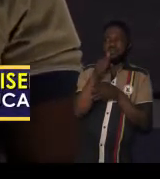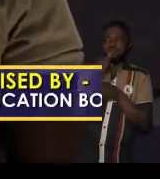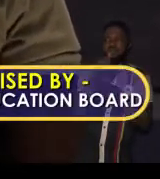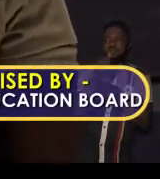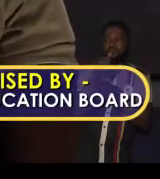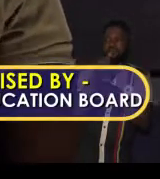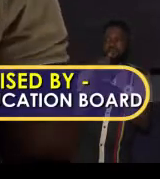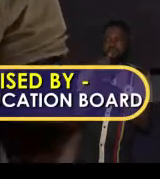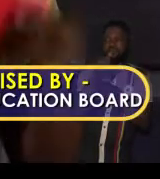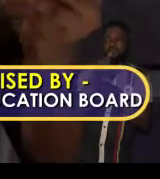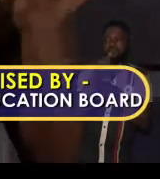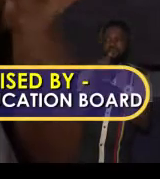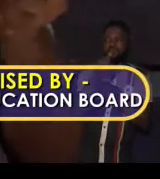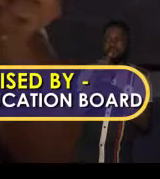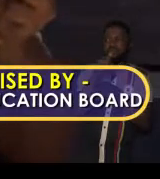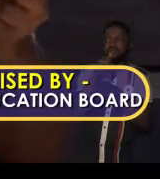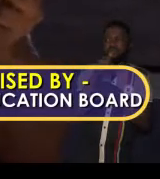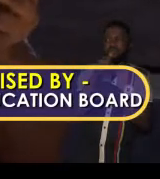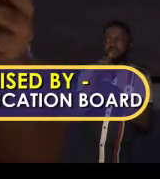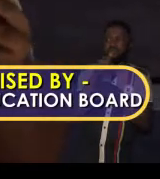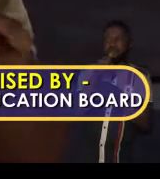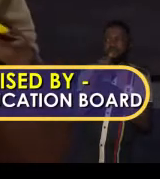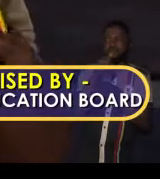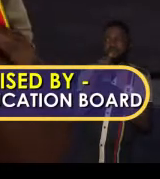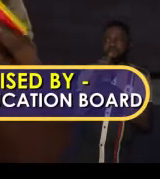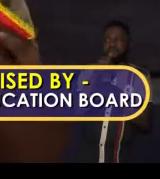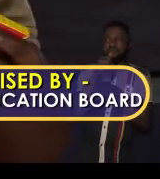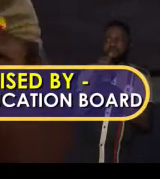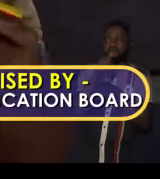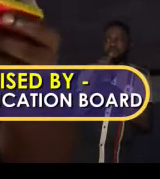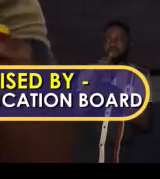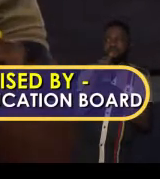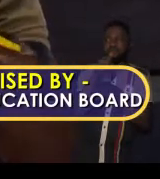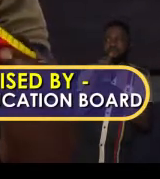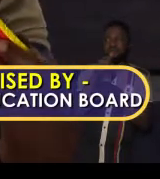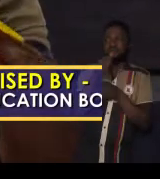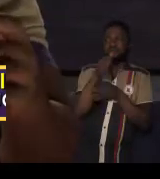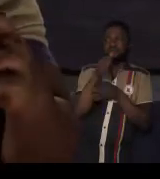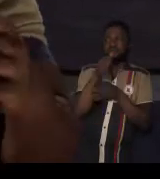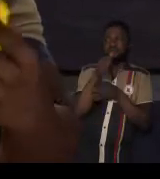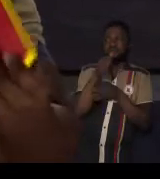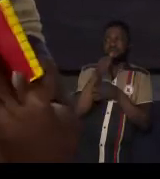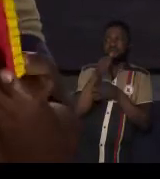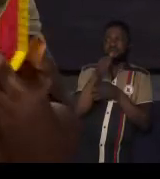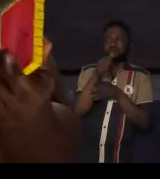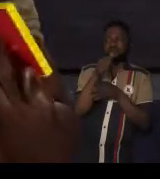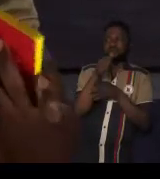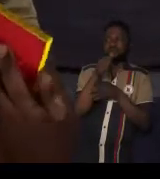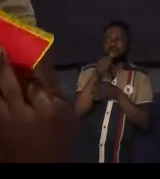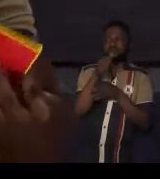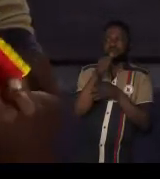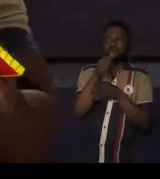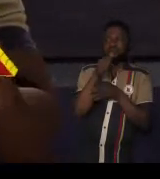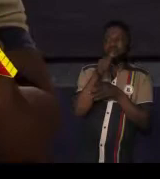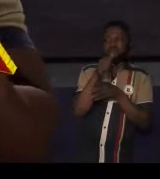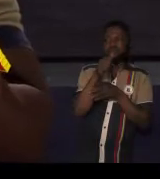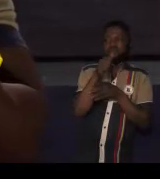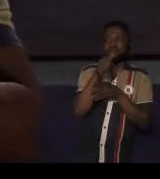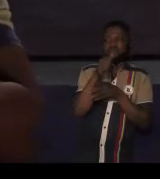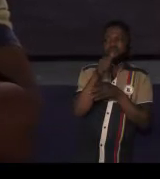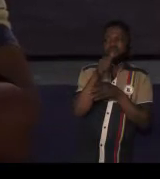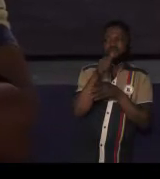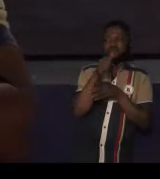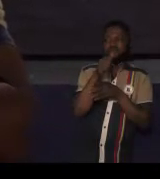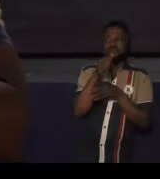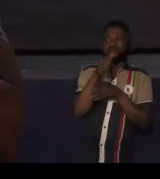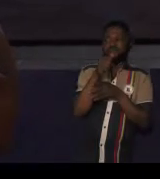10. Now I have 9 of that as well. That is 10, 10, 10 in 9 places. So let me just fix this